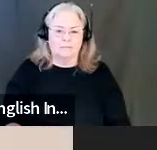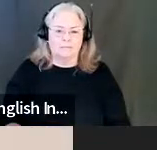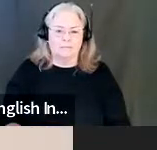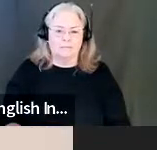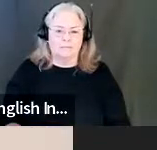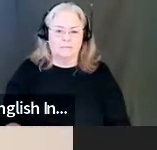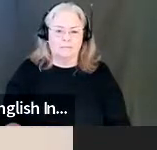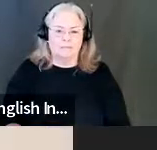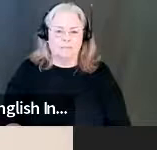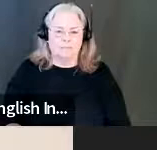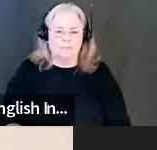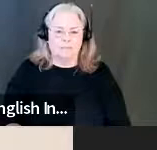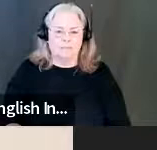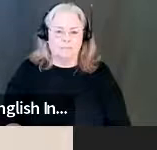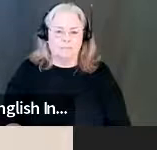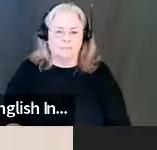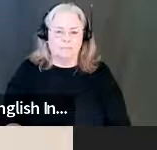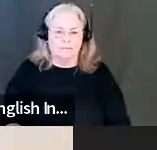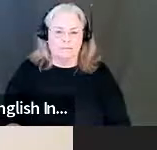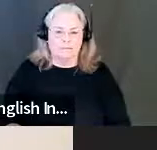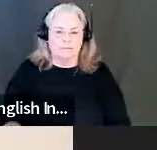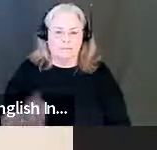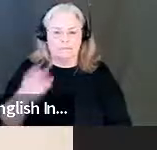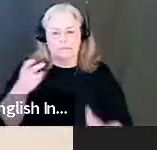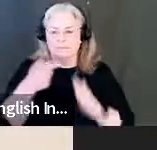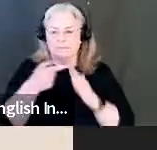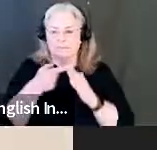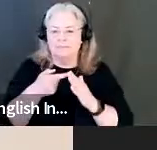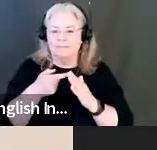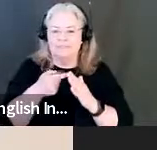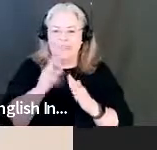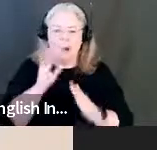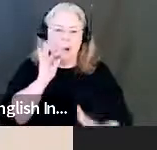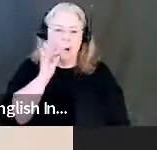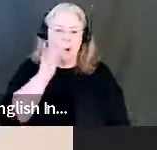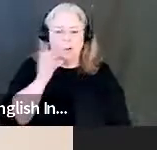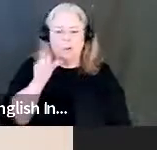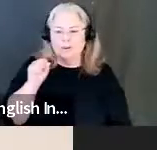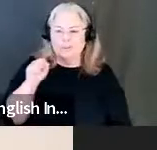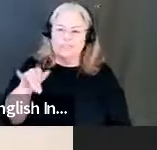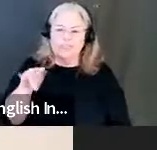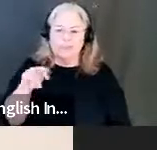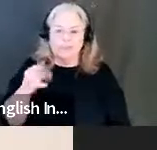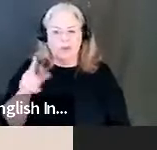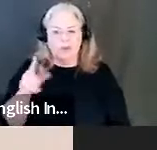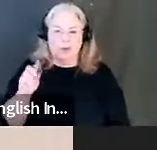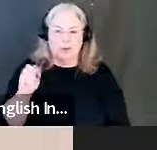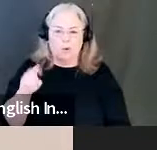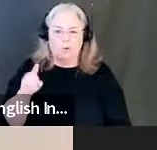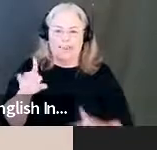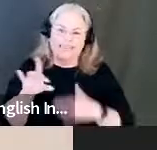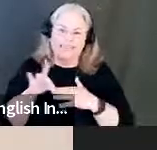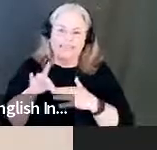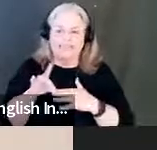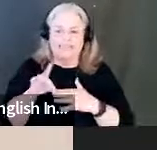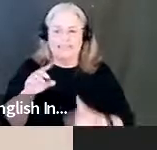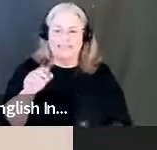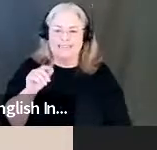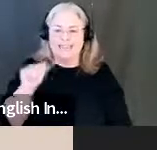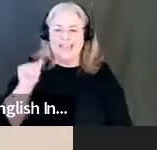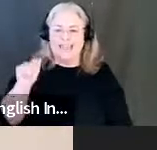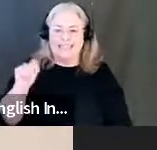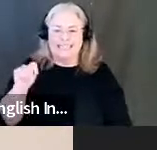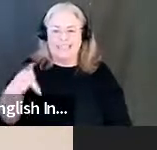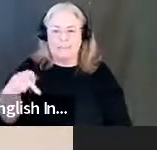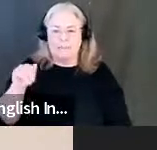the document. So here's another. Hey, I want to show you my really cool spring-loaded little attachment to my AT pad stand